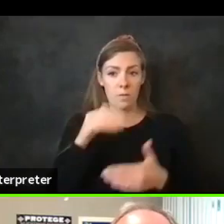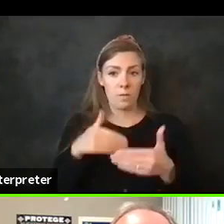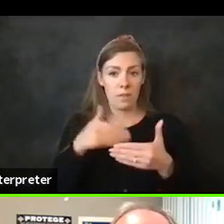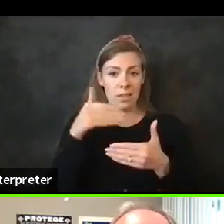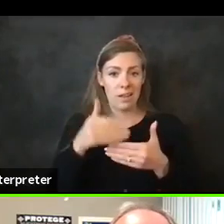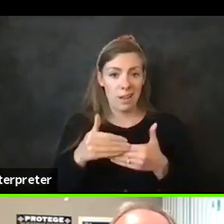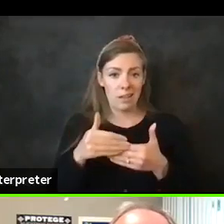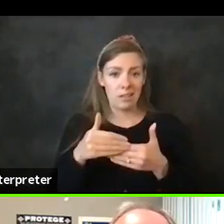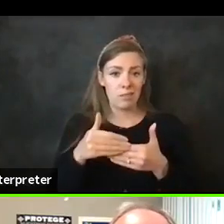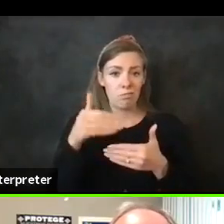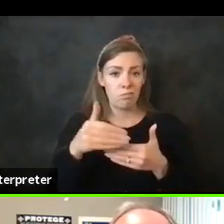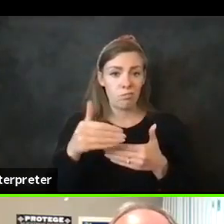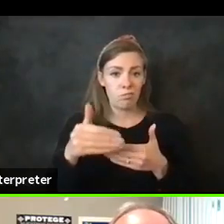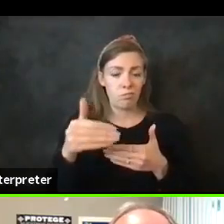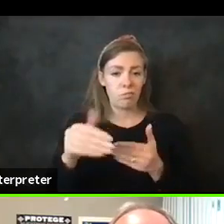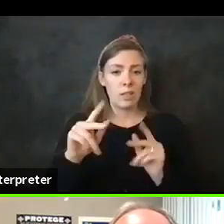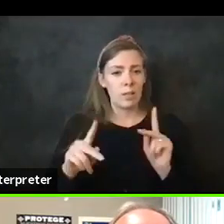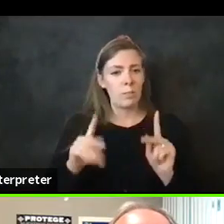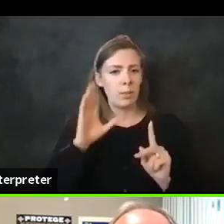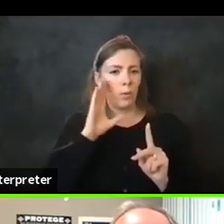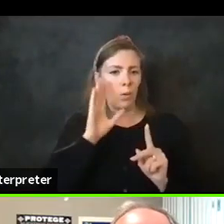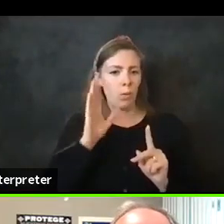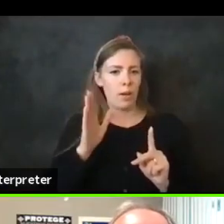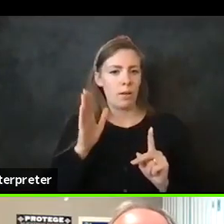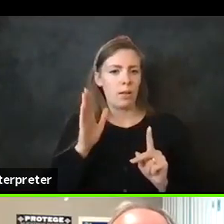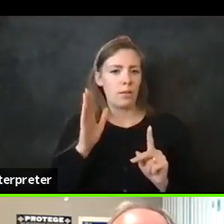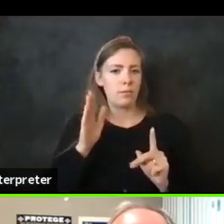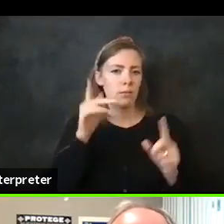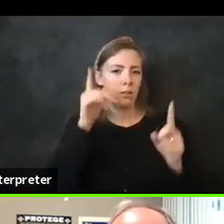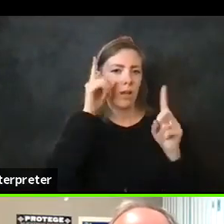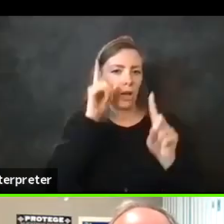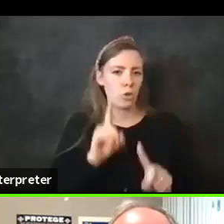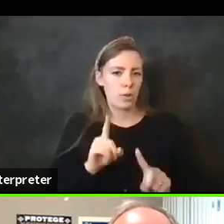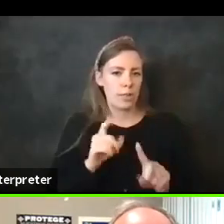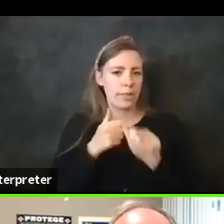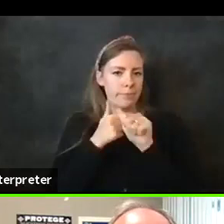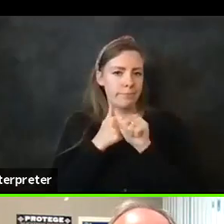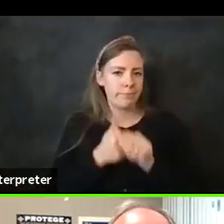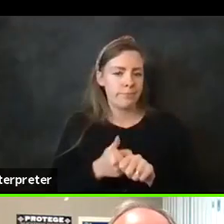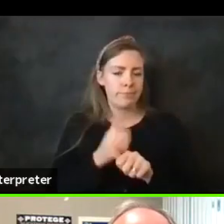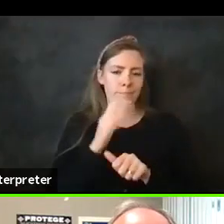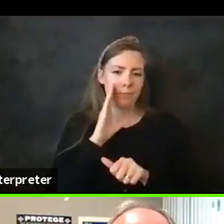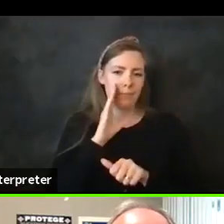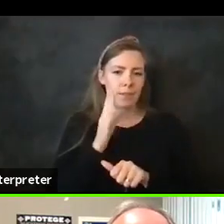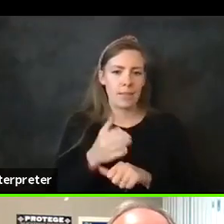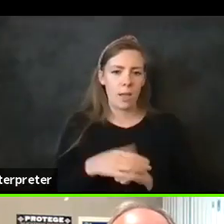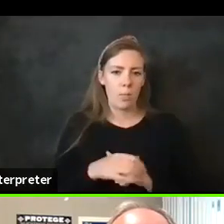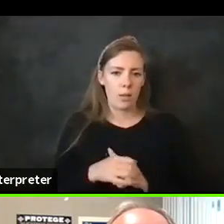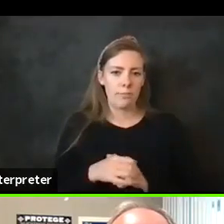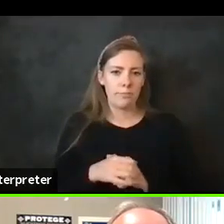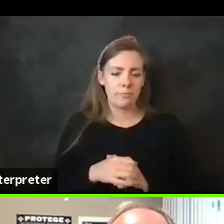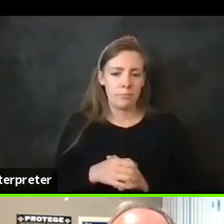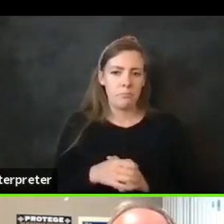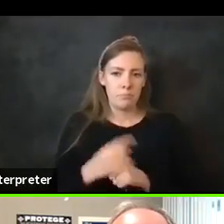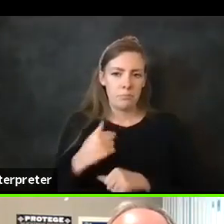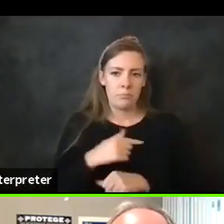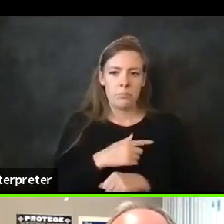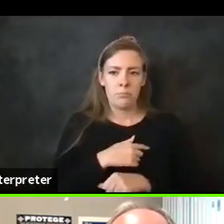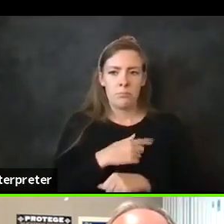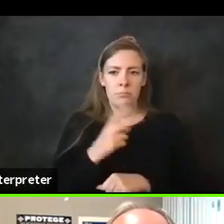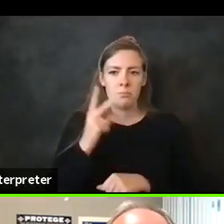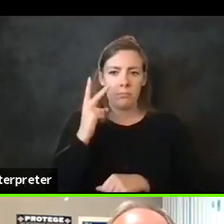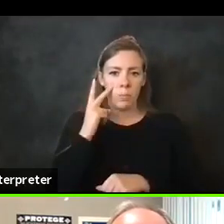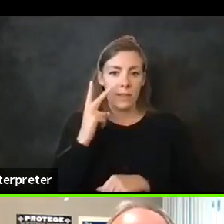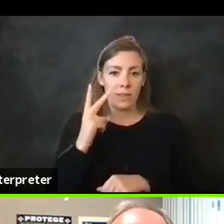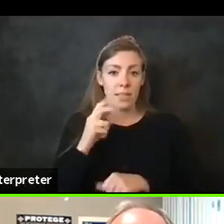months. People will come along with us on this. We've seen that in the